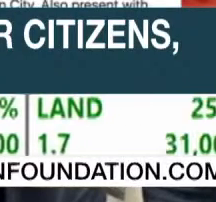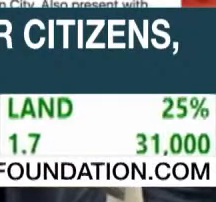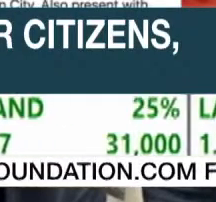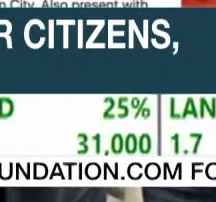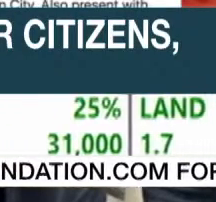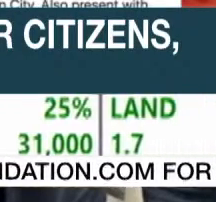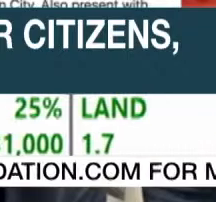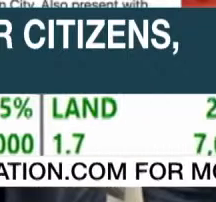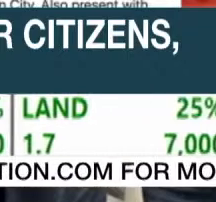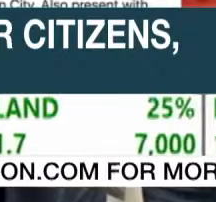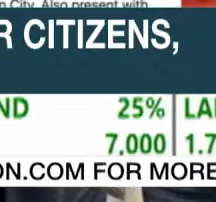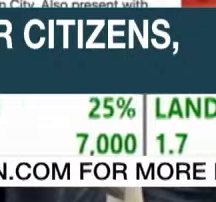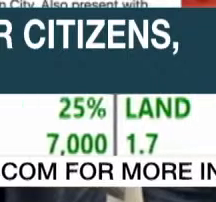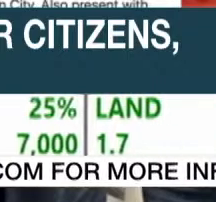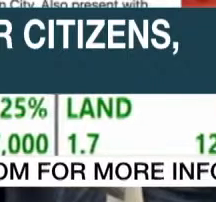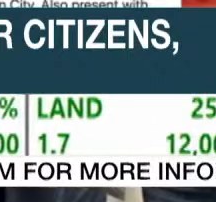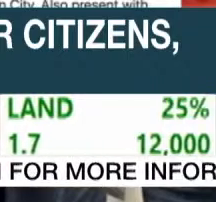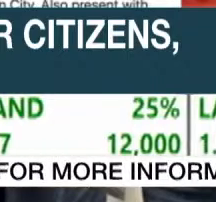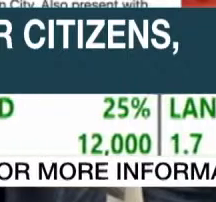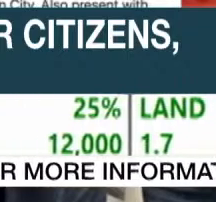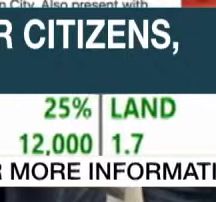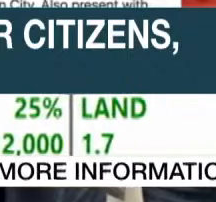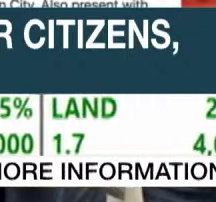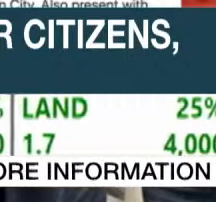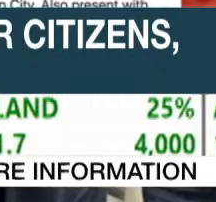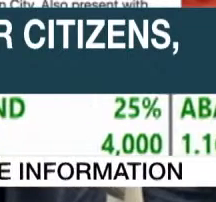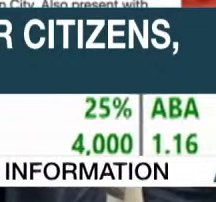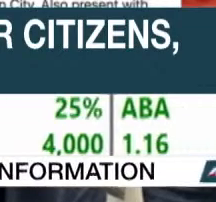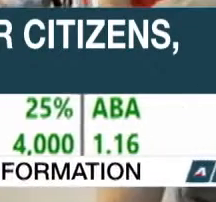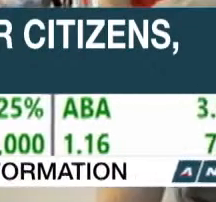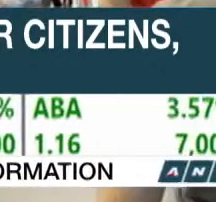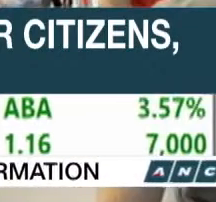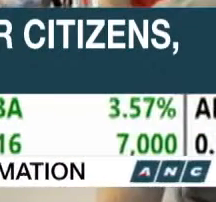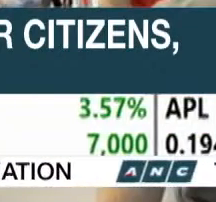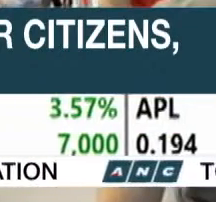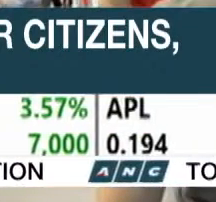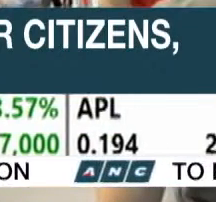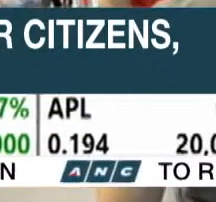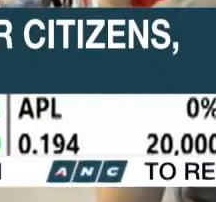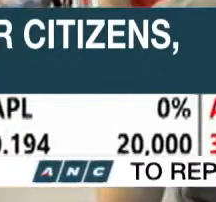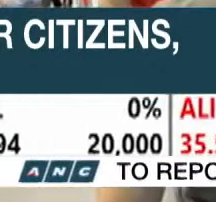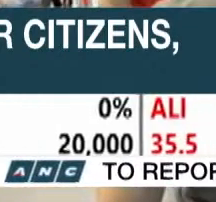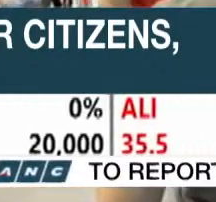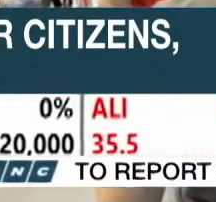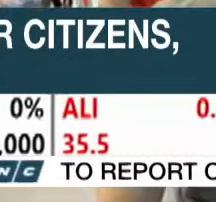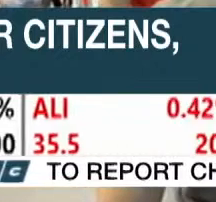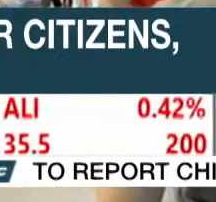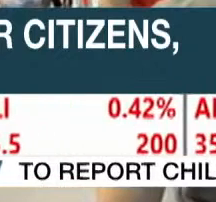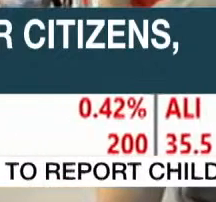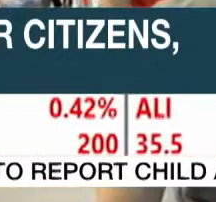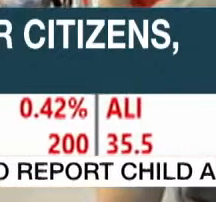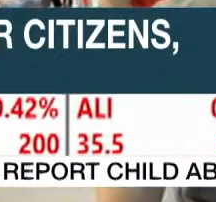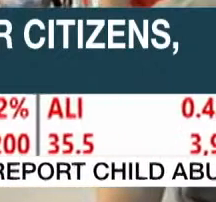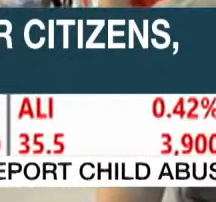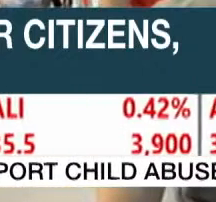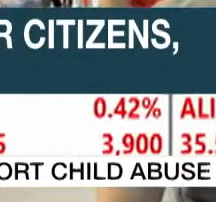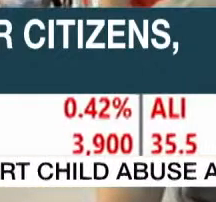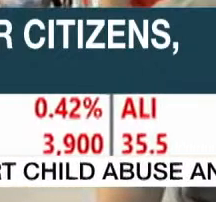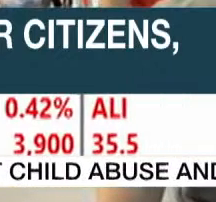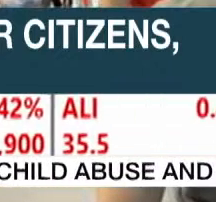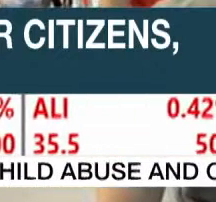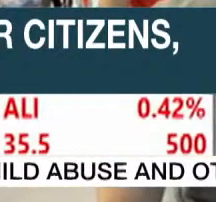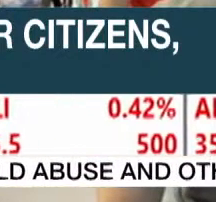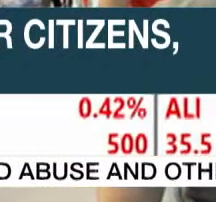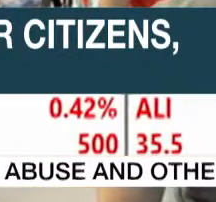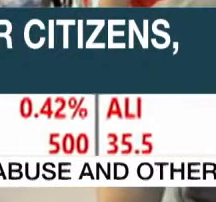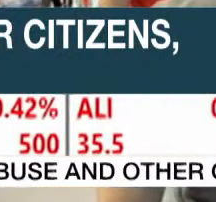social distancing. According to San Juan City Mayor Francis Zamora, they target to inoculate around 200 to